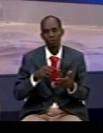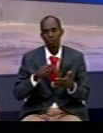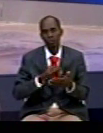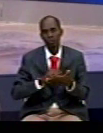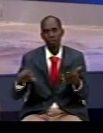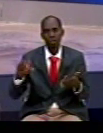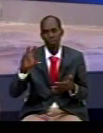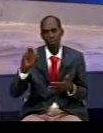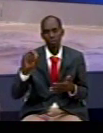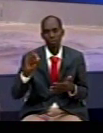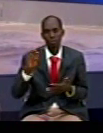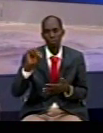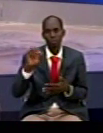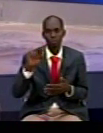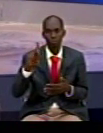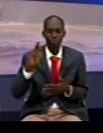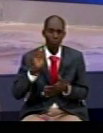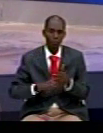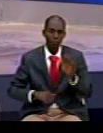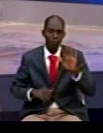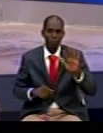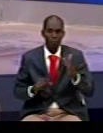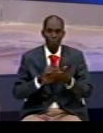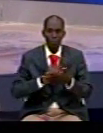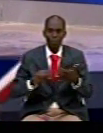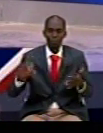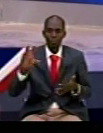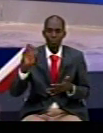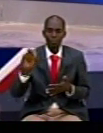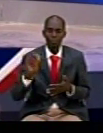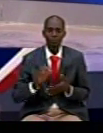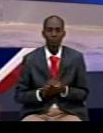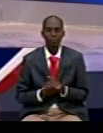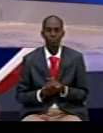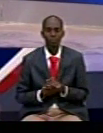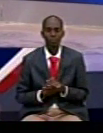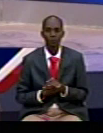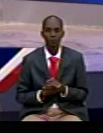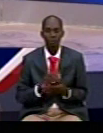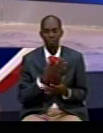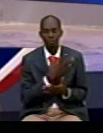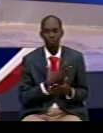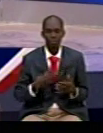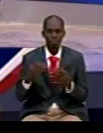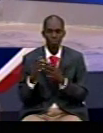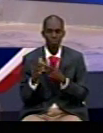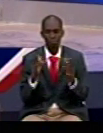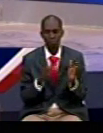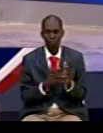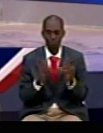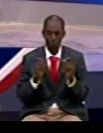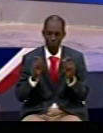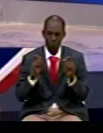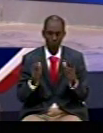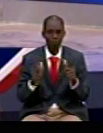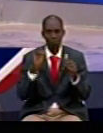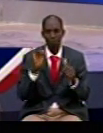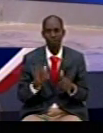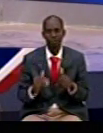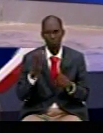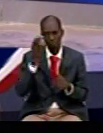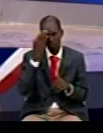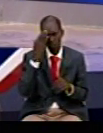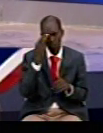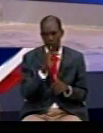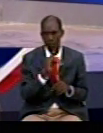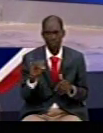30. Mark chapter 5, verse 30. And Jesus, immediately